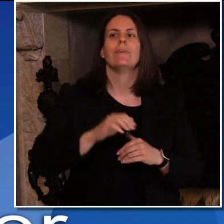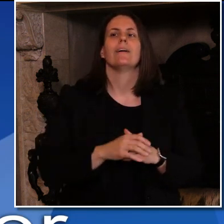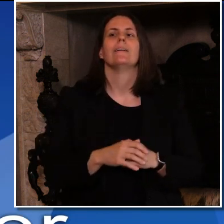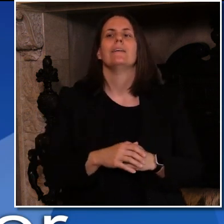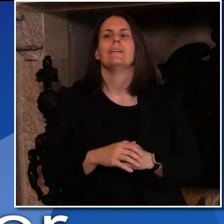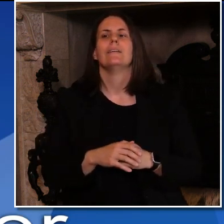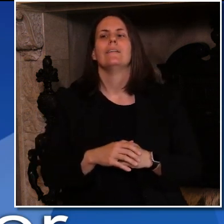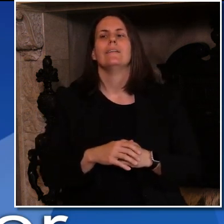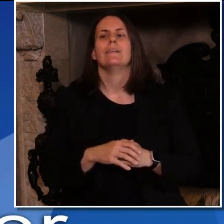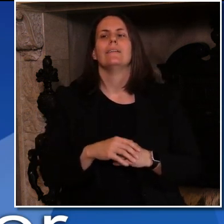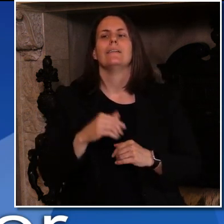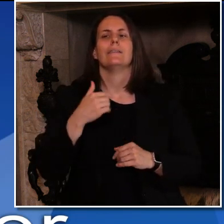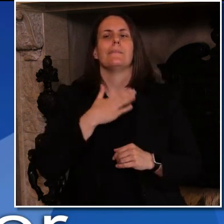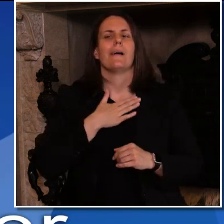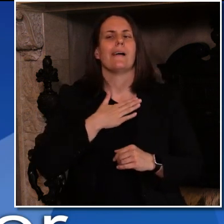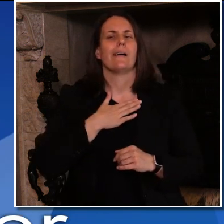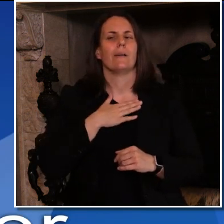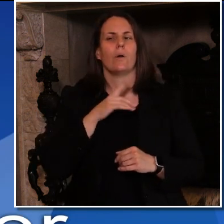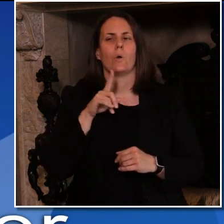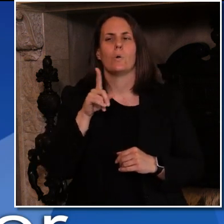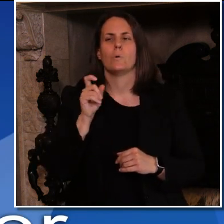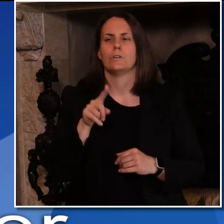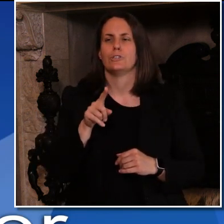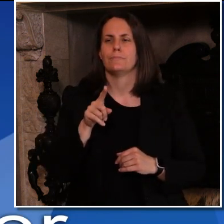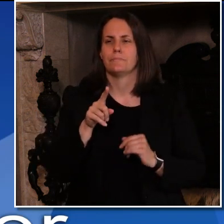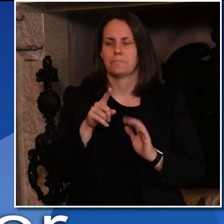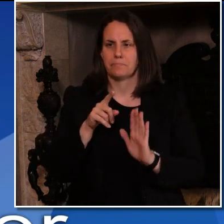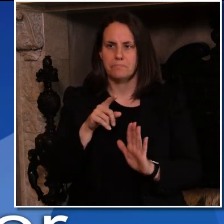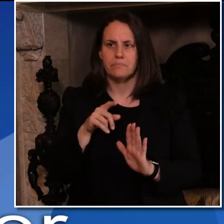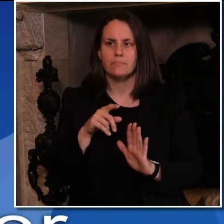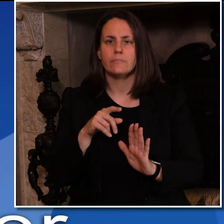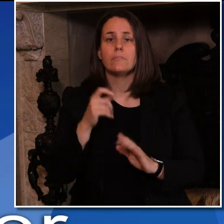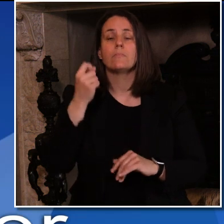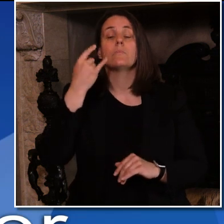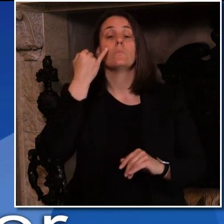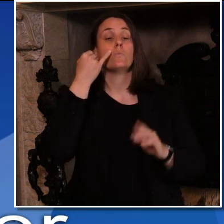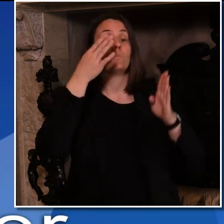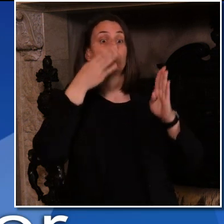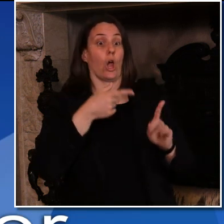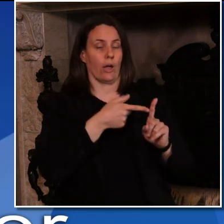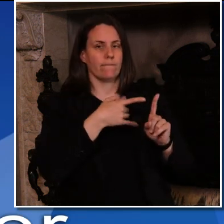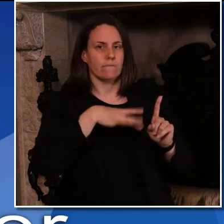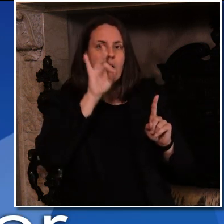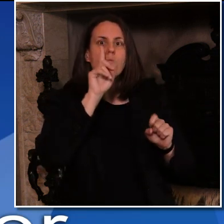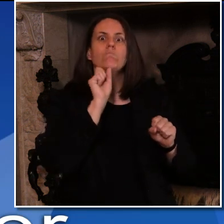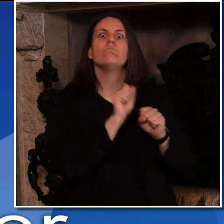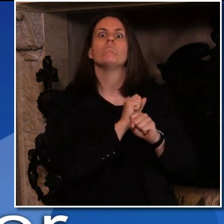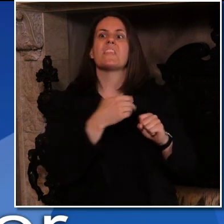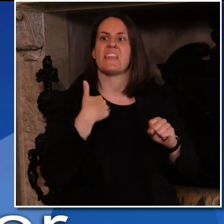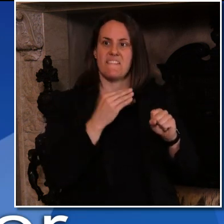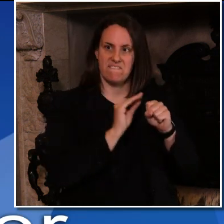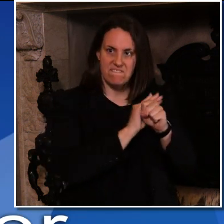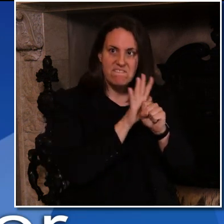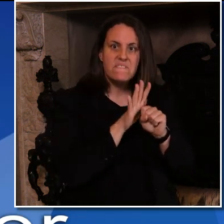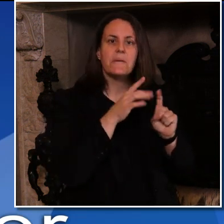regards to, like, when someone tests positive for COVID-19 and works at an essential business,